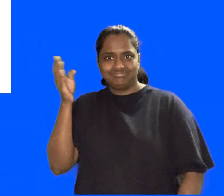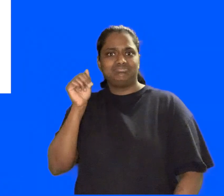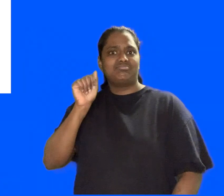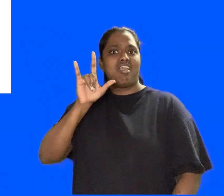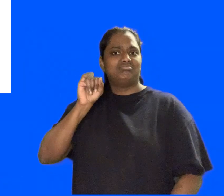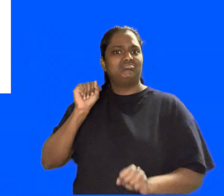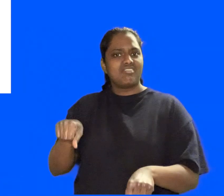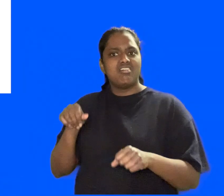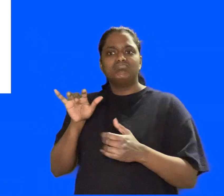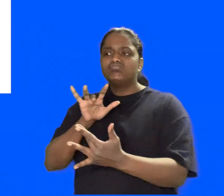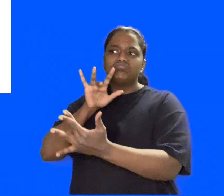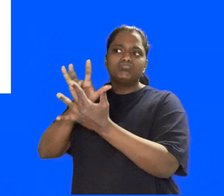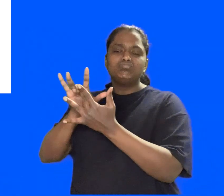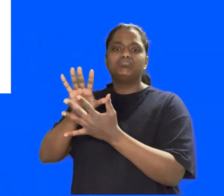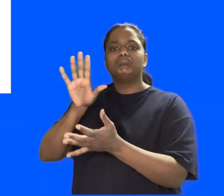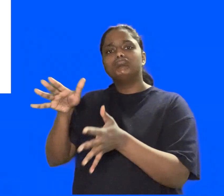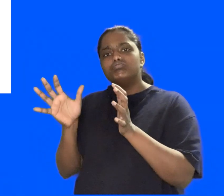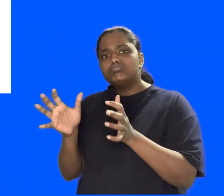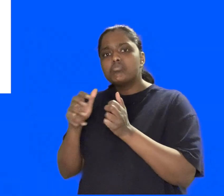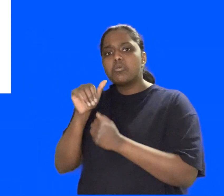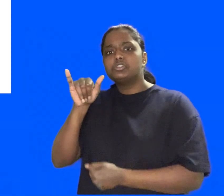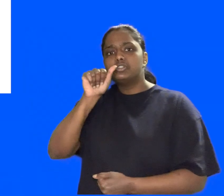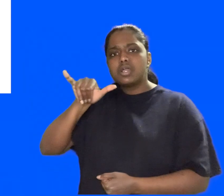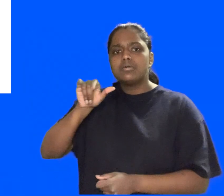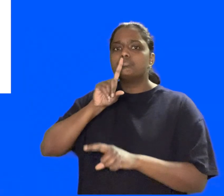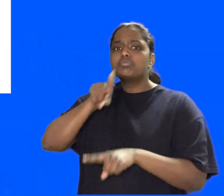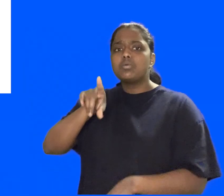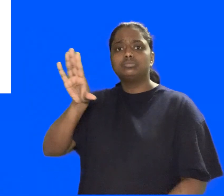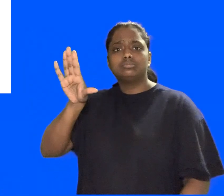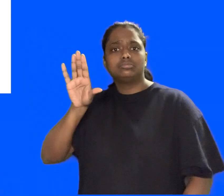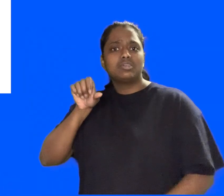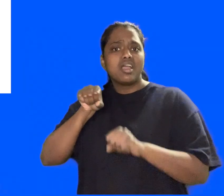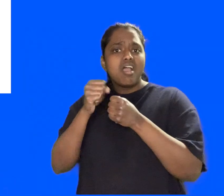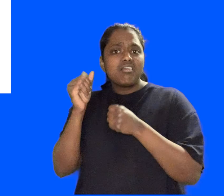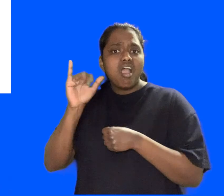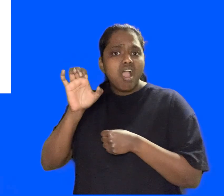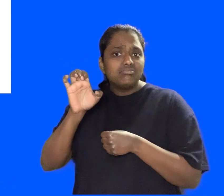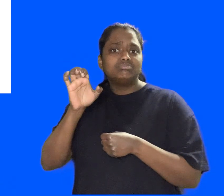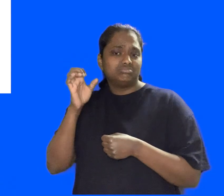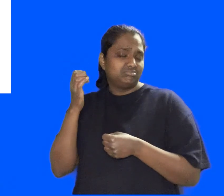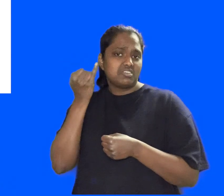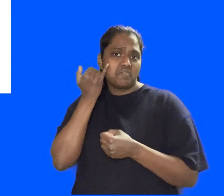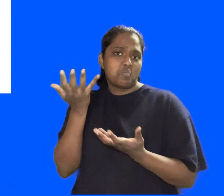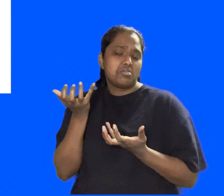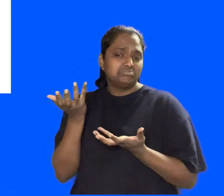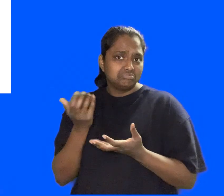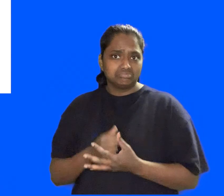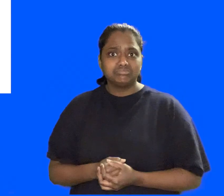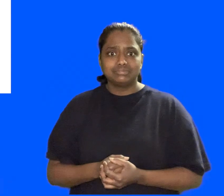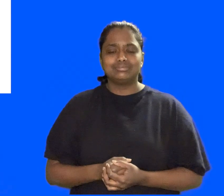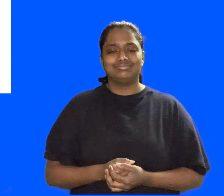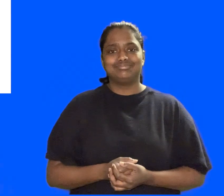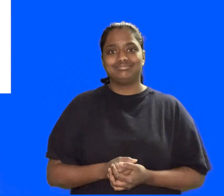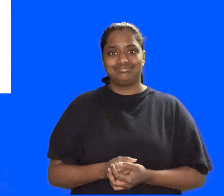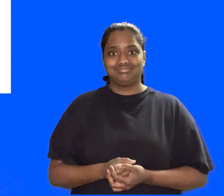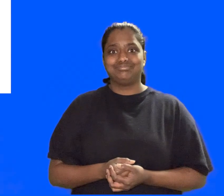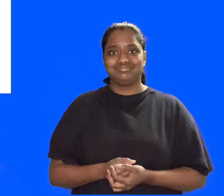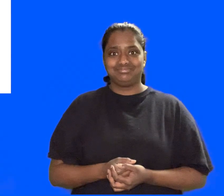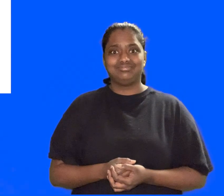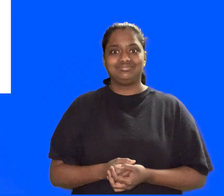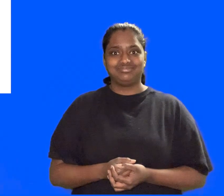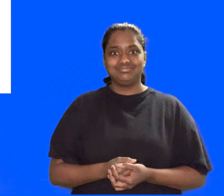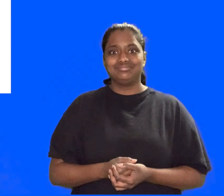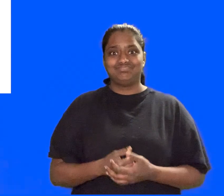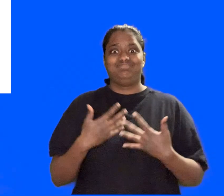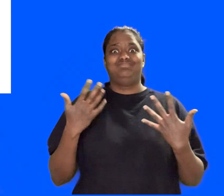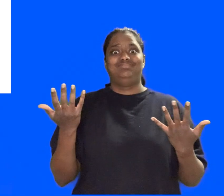Again, this is also viewing another artist's profile. This is what it would look like to see someone else's icebreakers that they've created